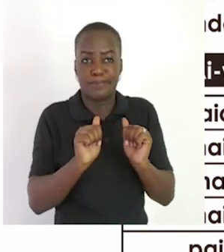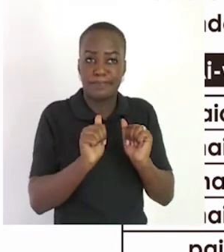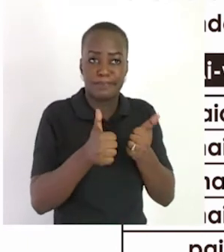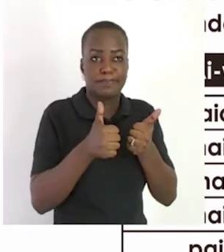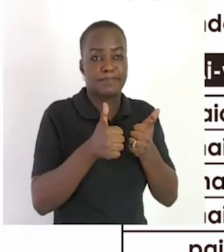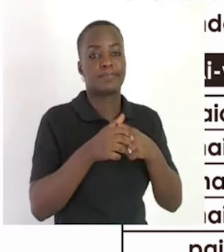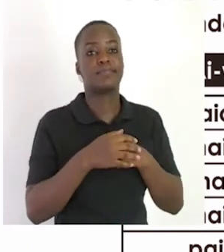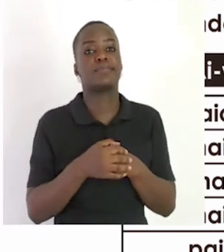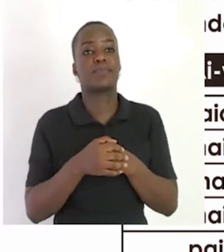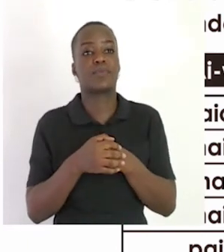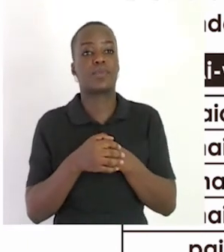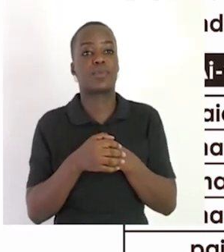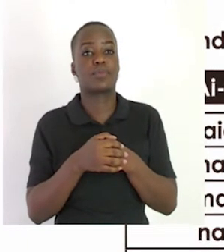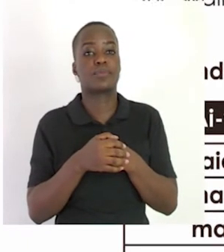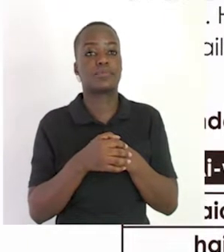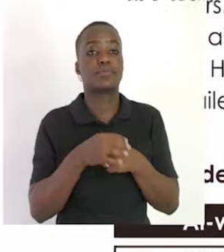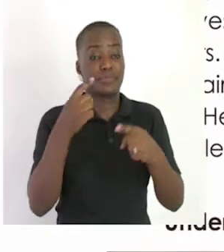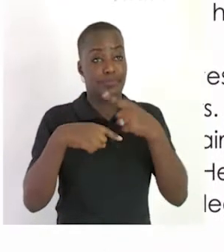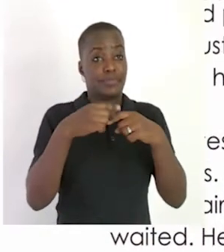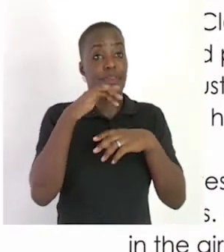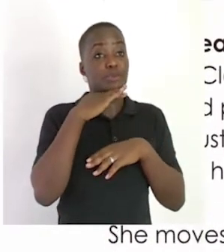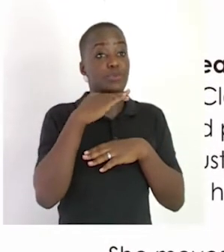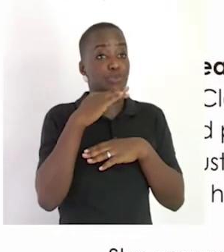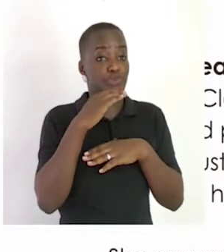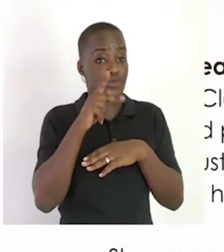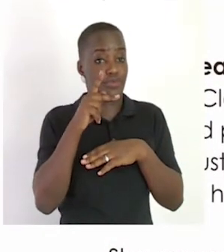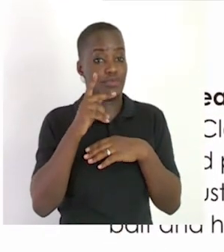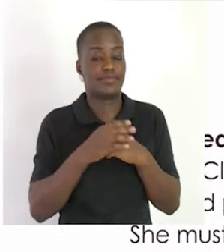Let us go back up to the passage.